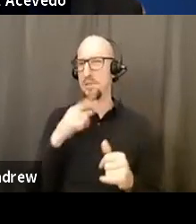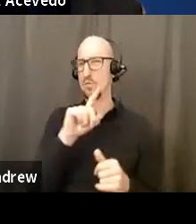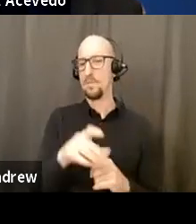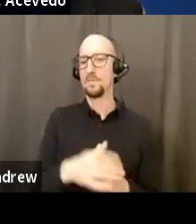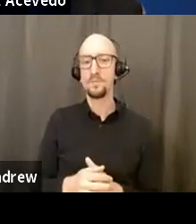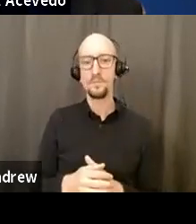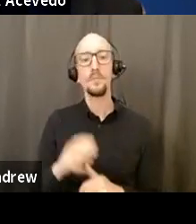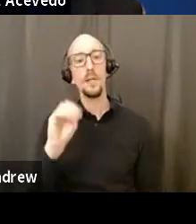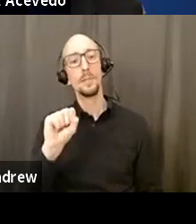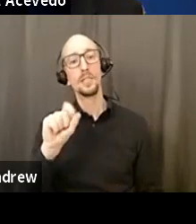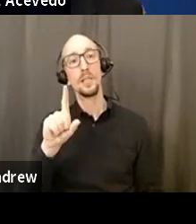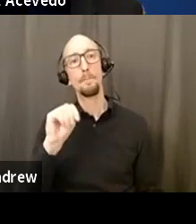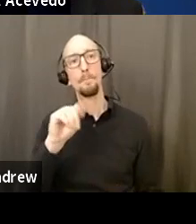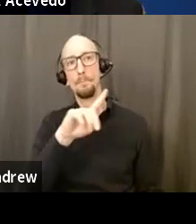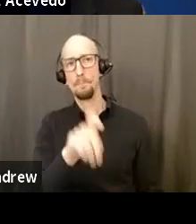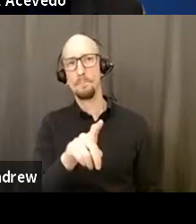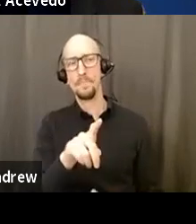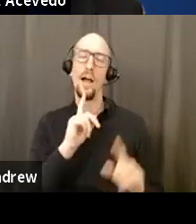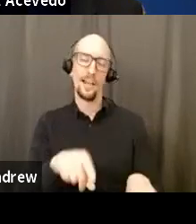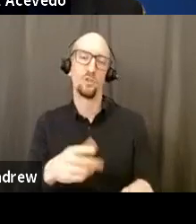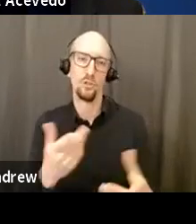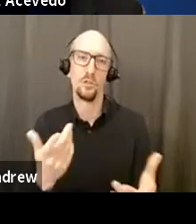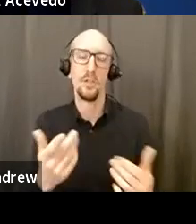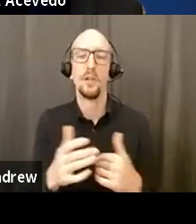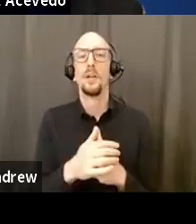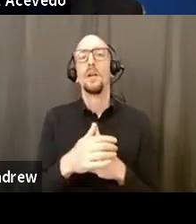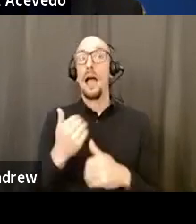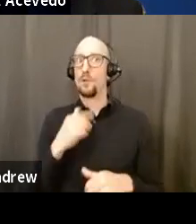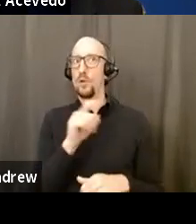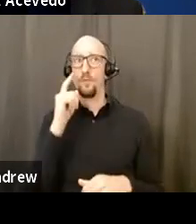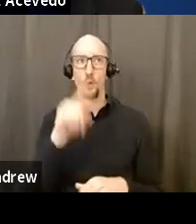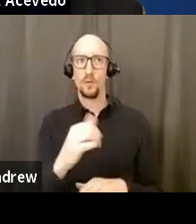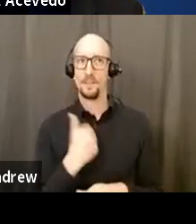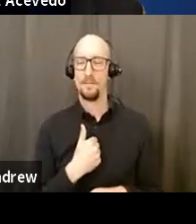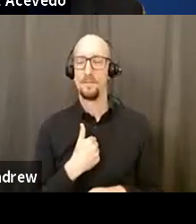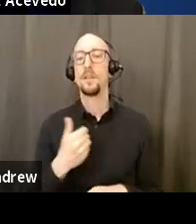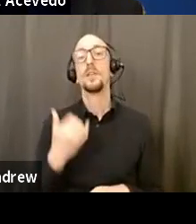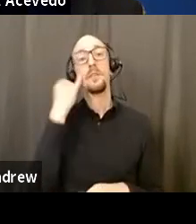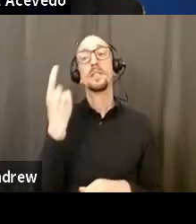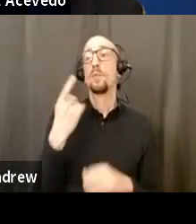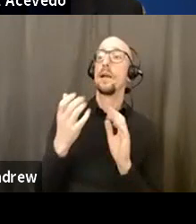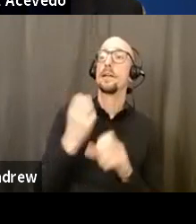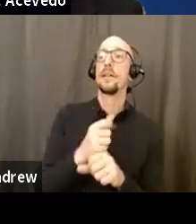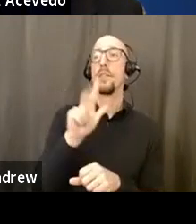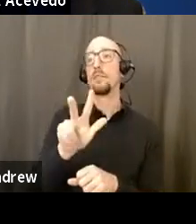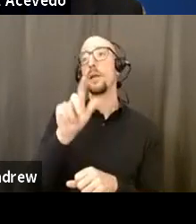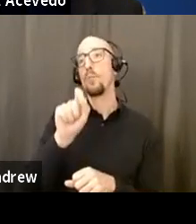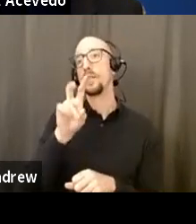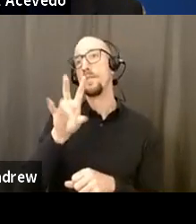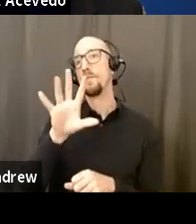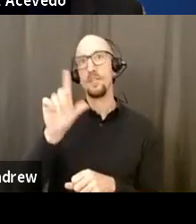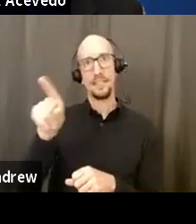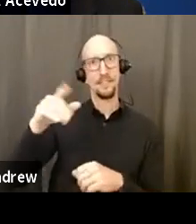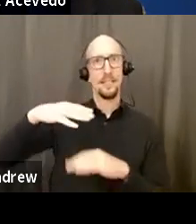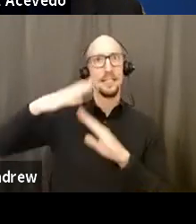your question with a question myself, which is, are you saying then if someone scores a 3.75 is in the top 20% in